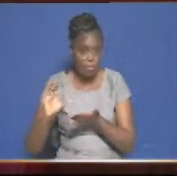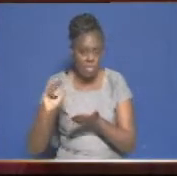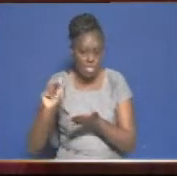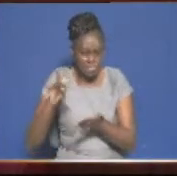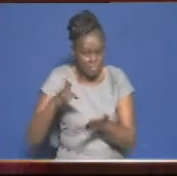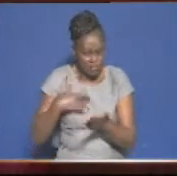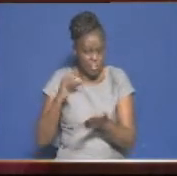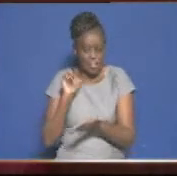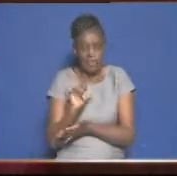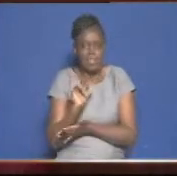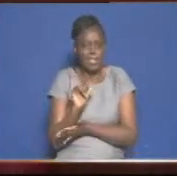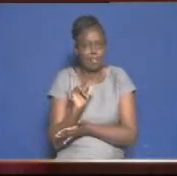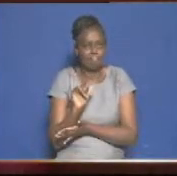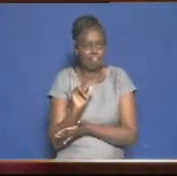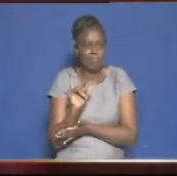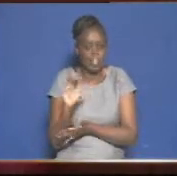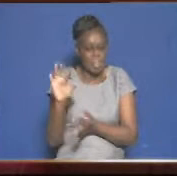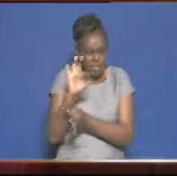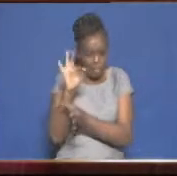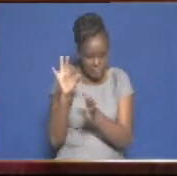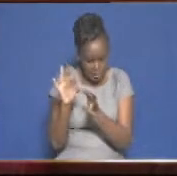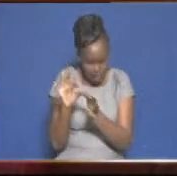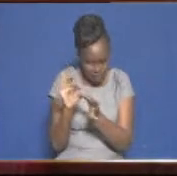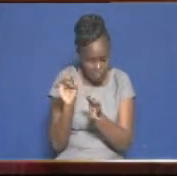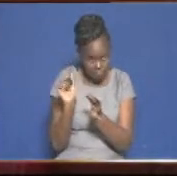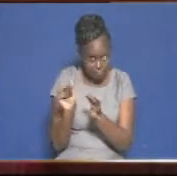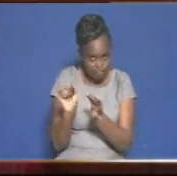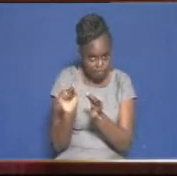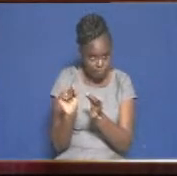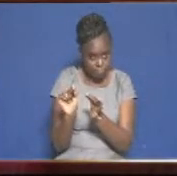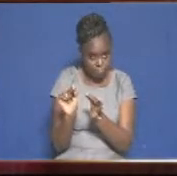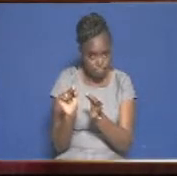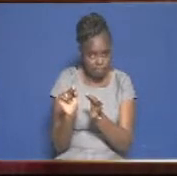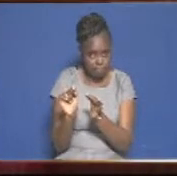that this particular